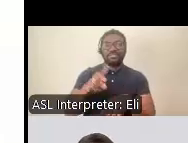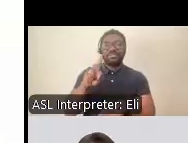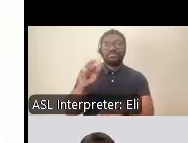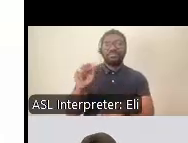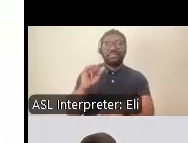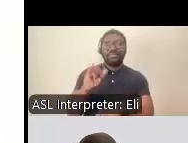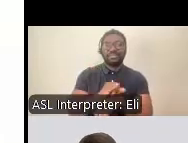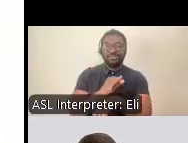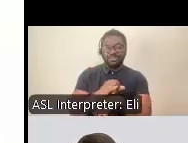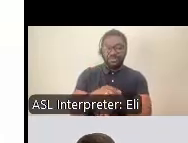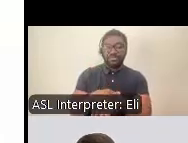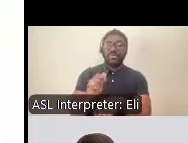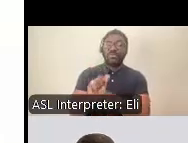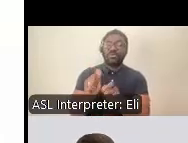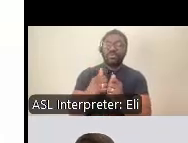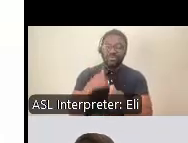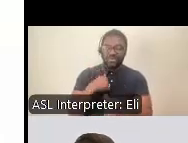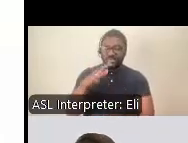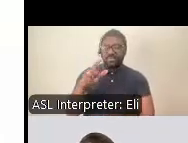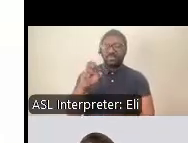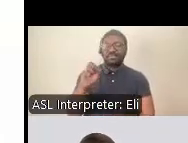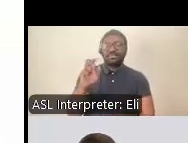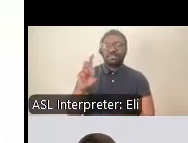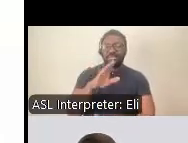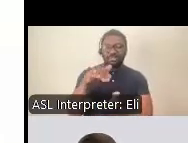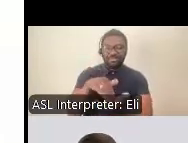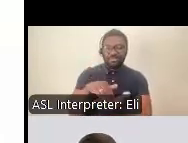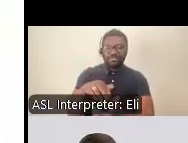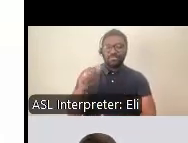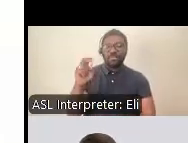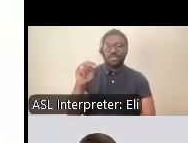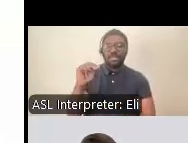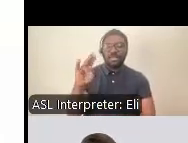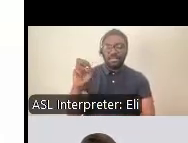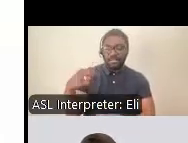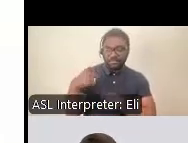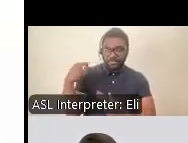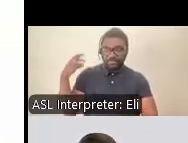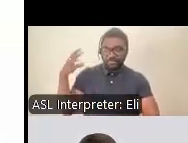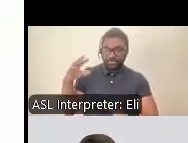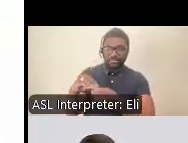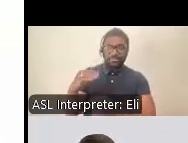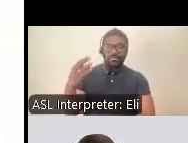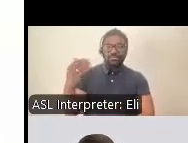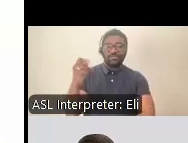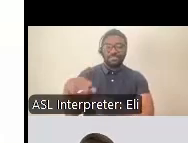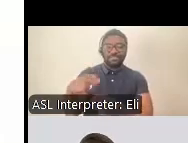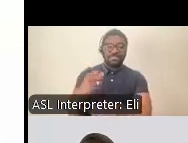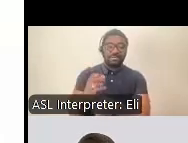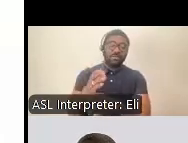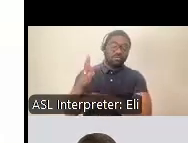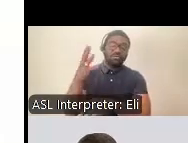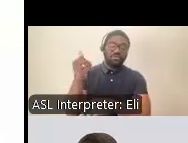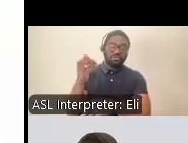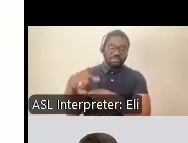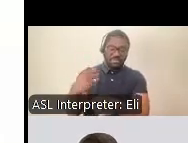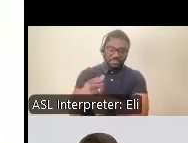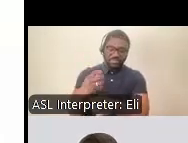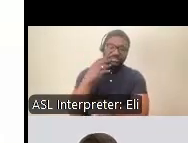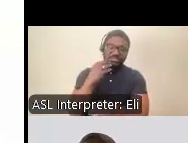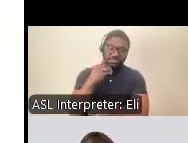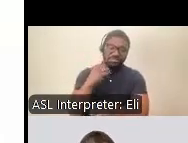and works with me as well at the Lead Center. Annie brings over 15 years of experience in workforce development, mental